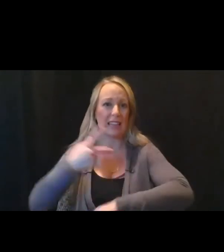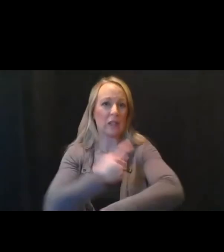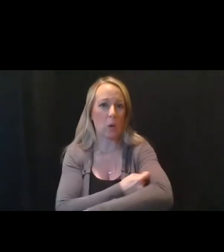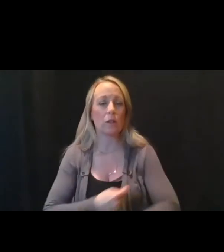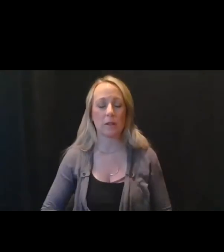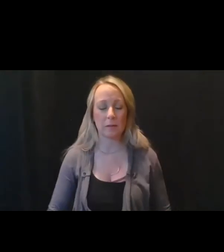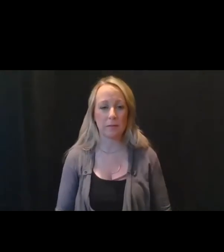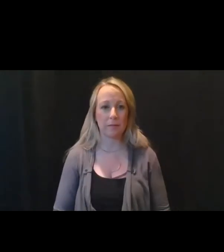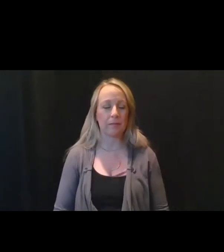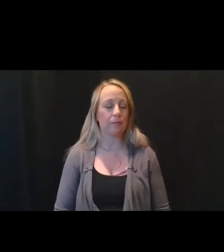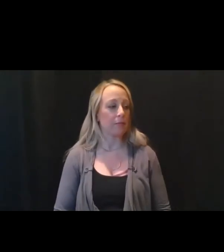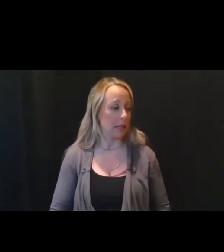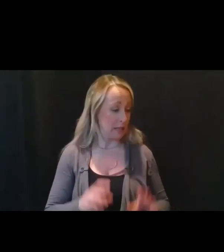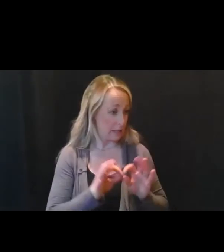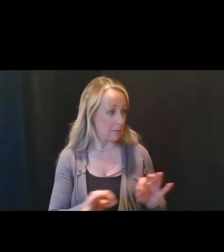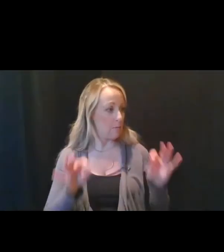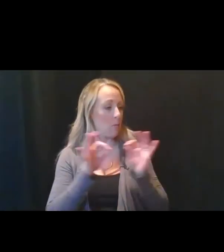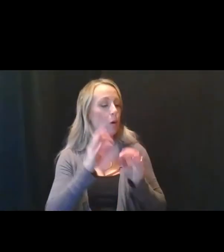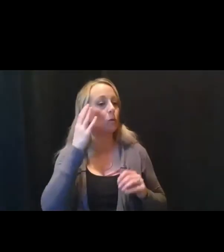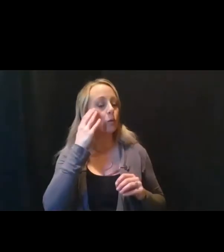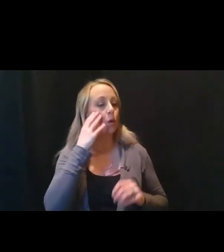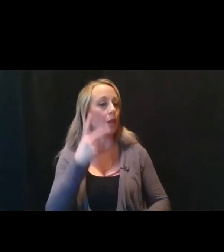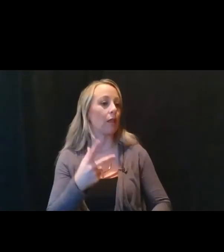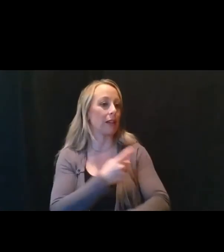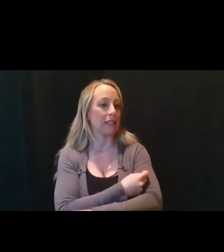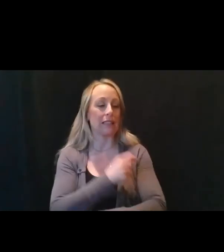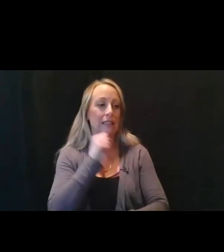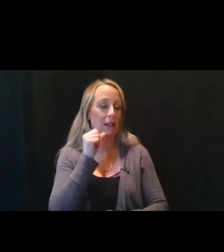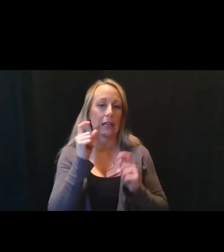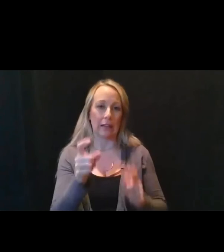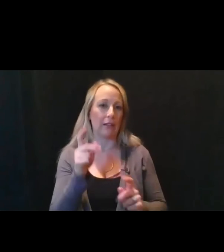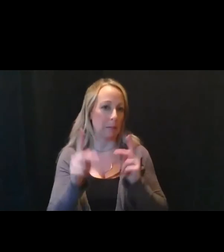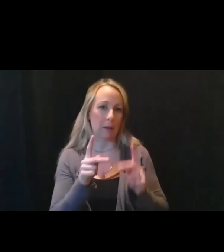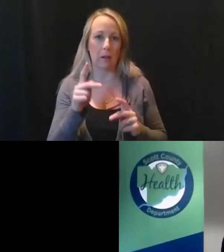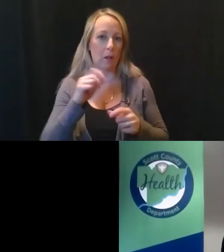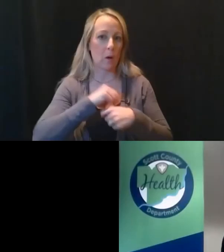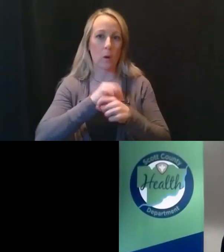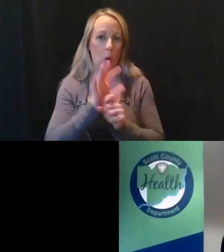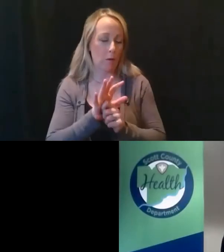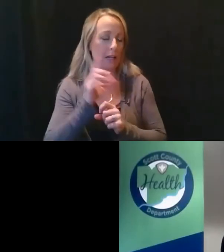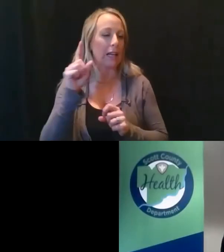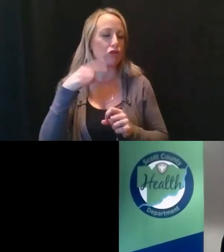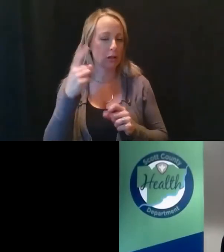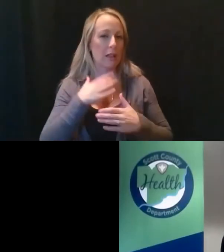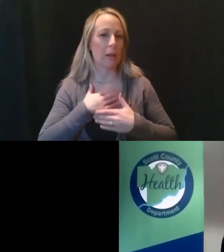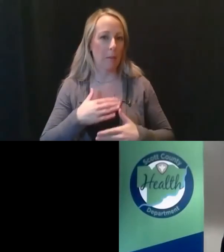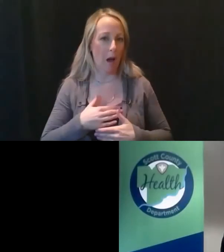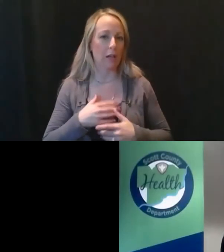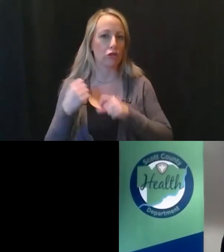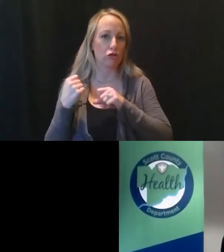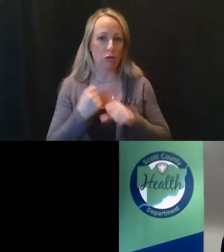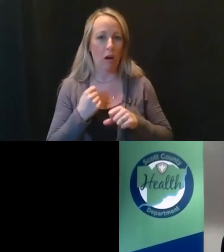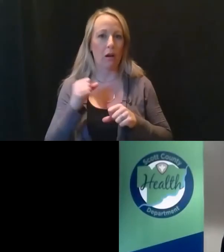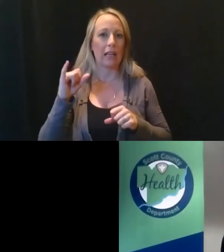It's important to note, though, that the vaccine is not giving people COVID. It's just the body's really strong